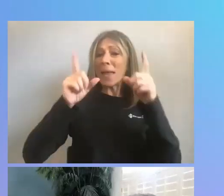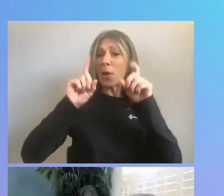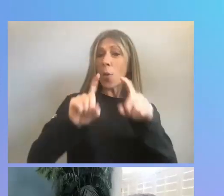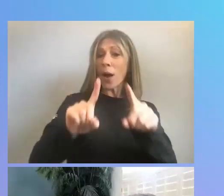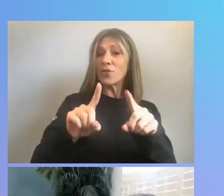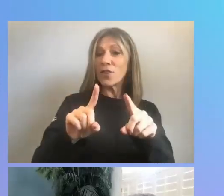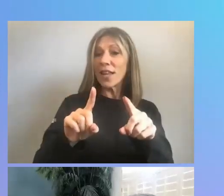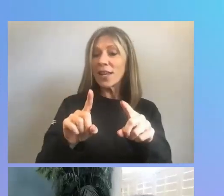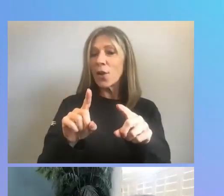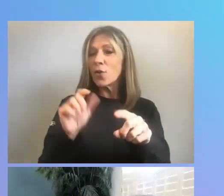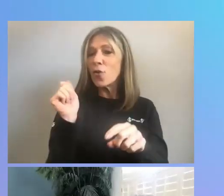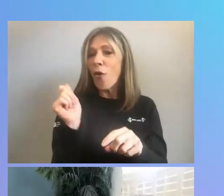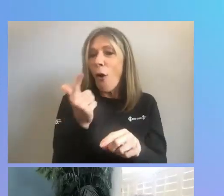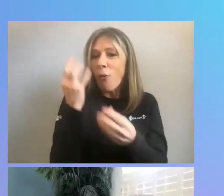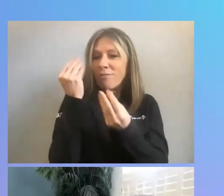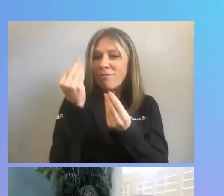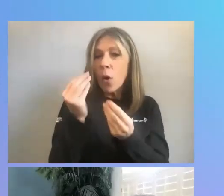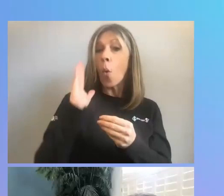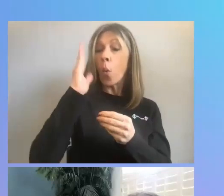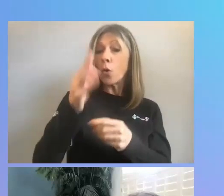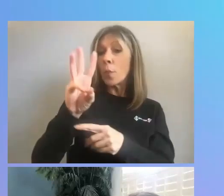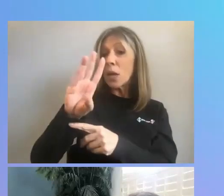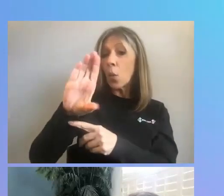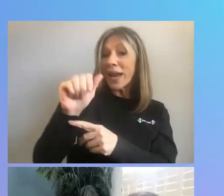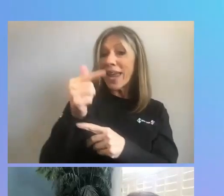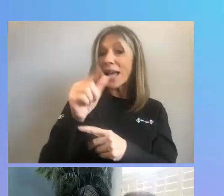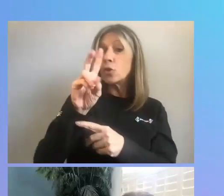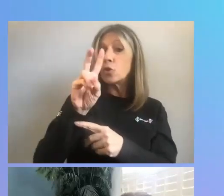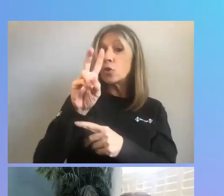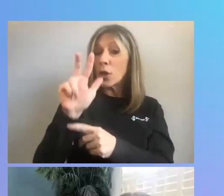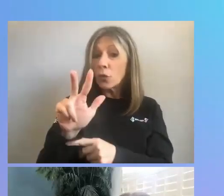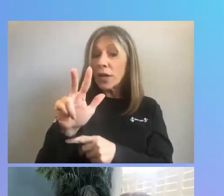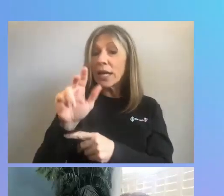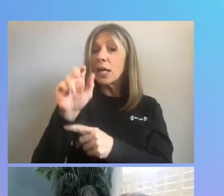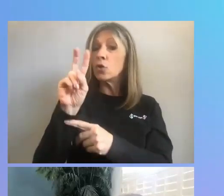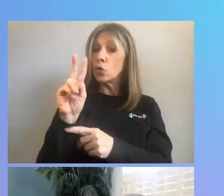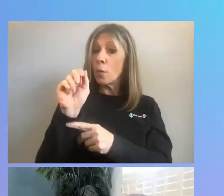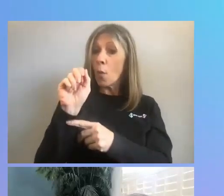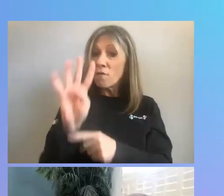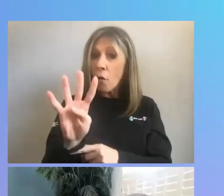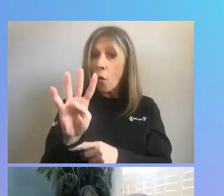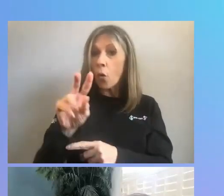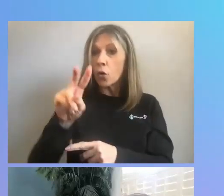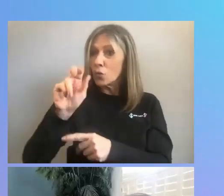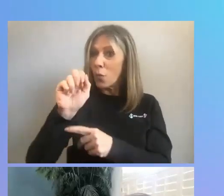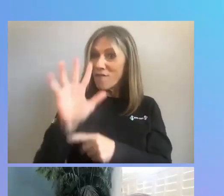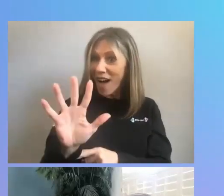of you are wondering, is will there be a WCAG 2.3, a 2.4, a